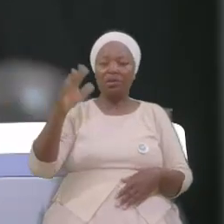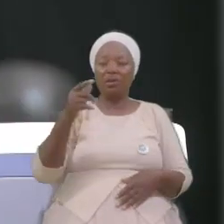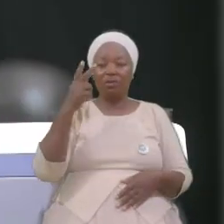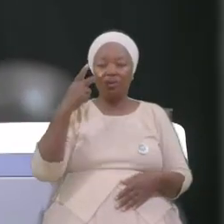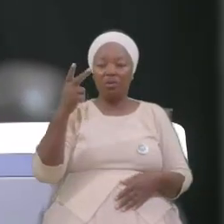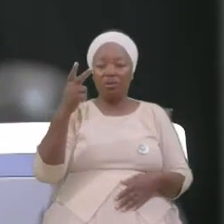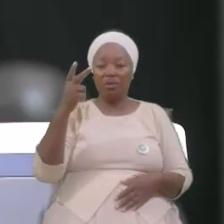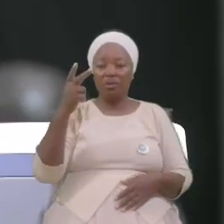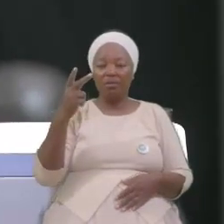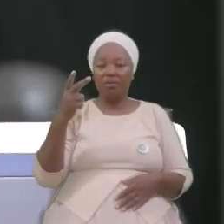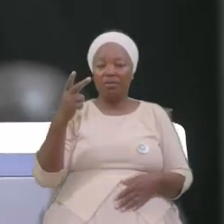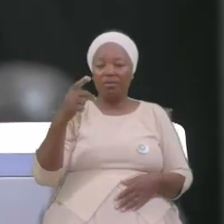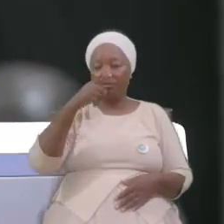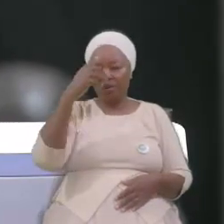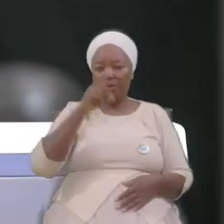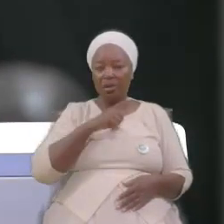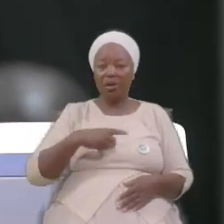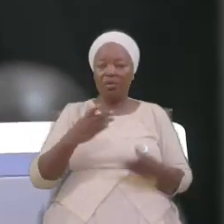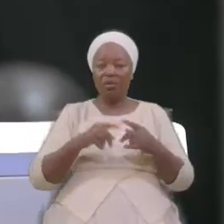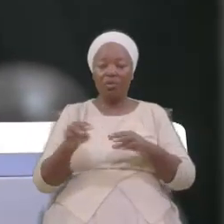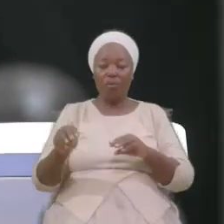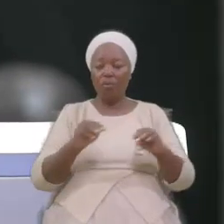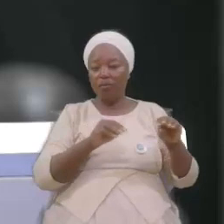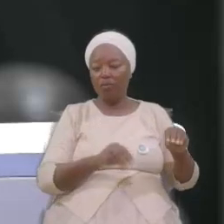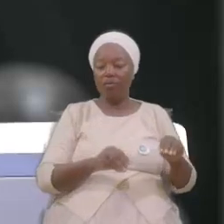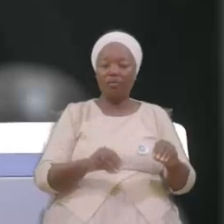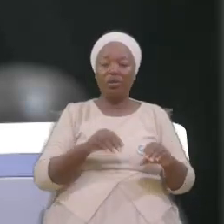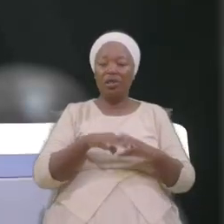Because the Lord moved wonderfully. The message was pungent.